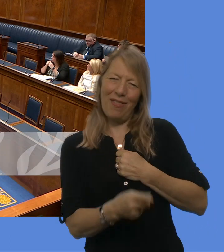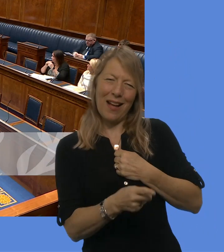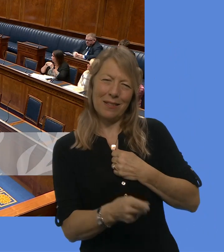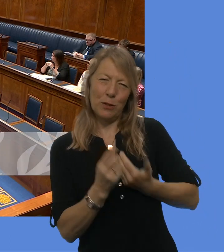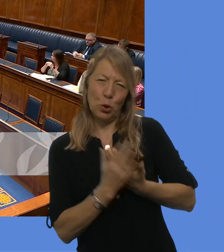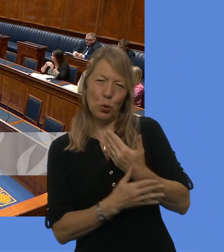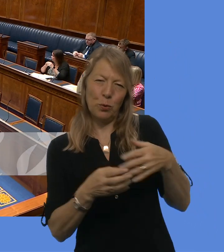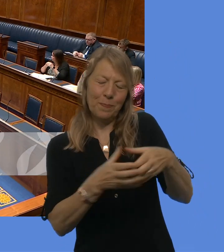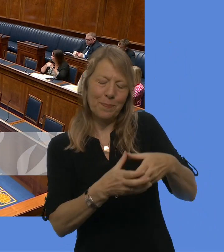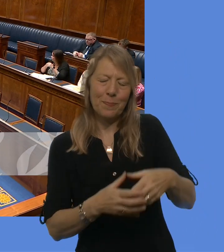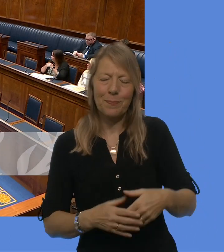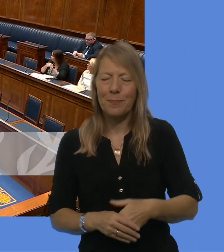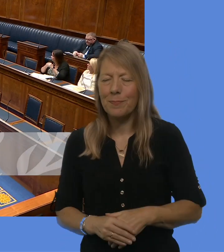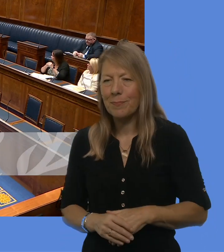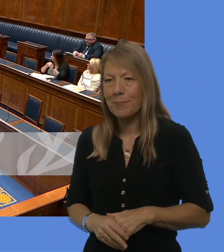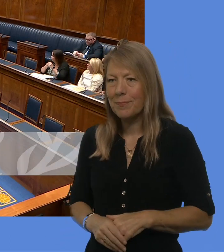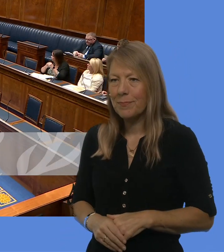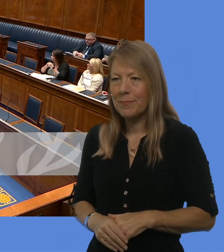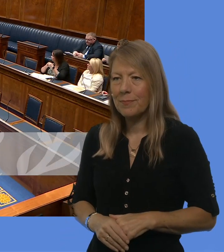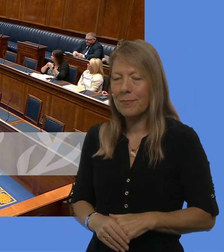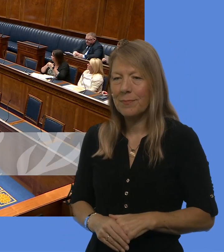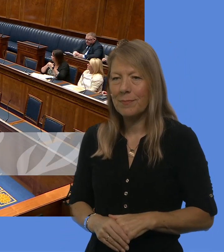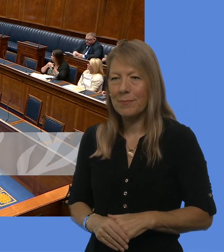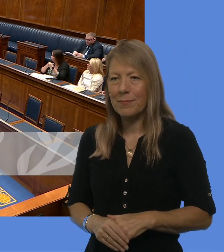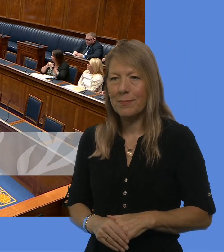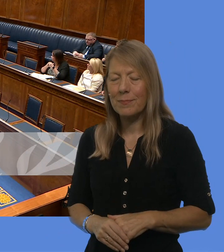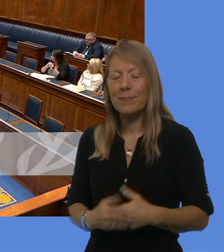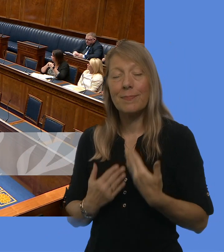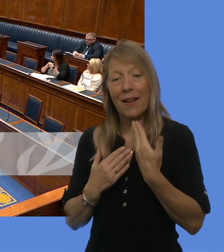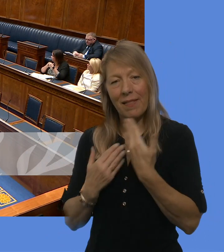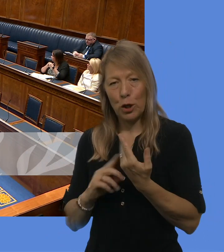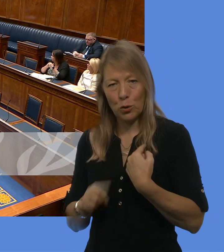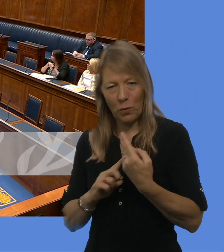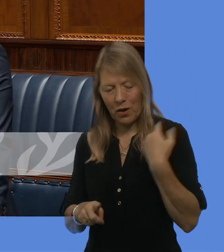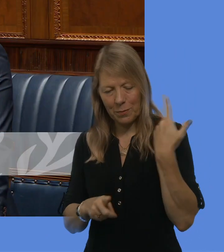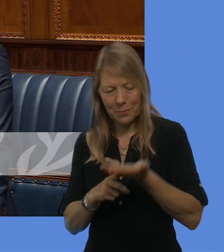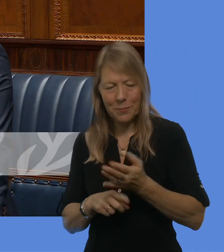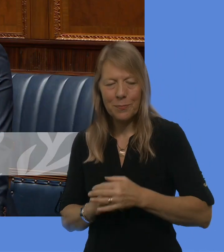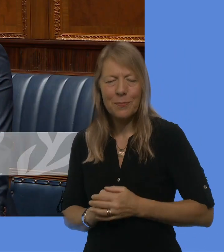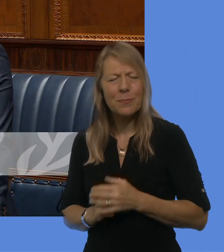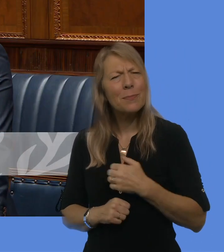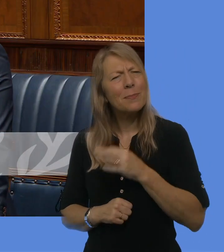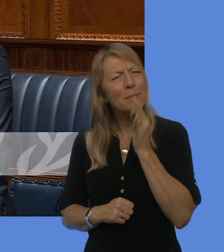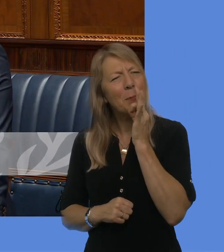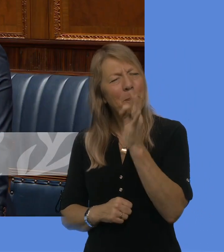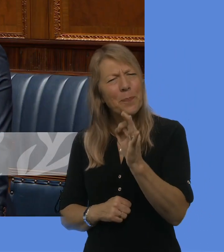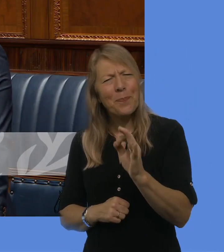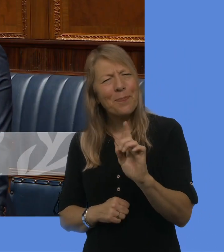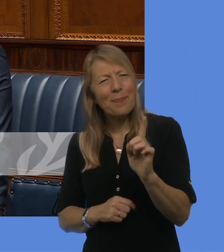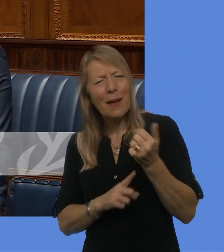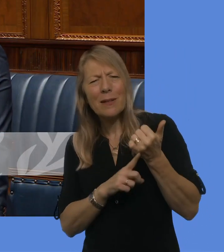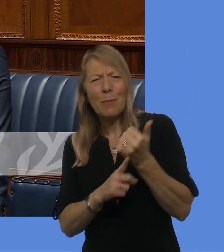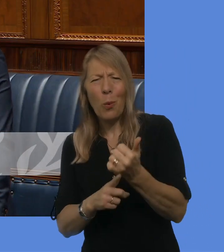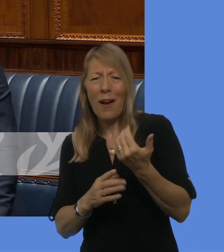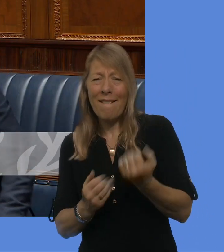McReynolds. I thank the Minister for her responses so far. Can the Minister outline what support is currently in place to support rape